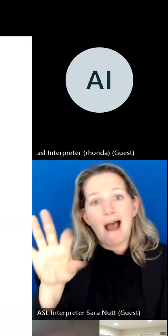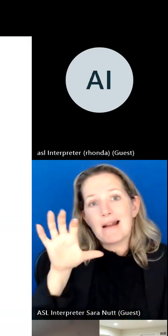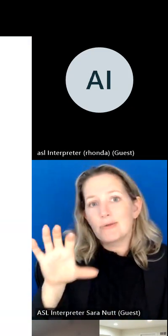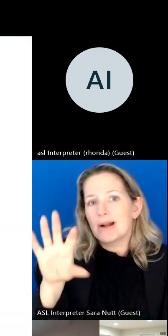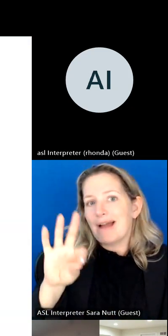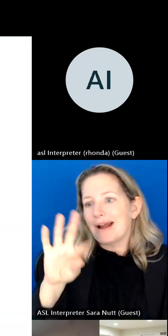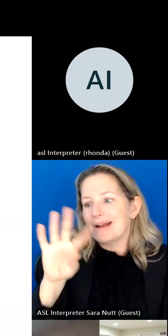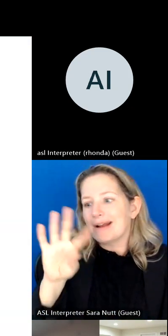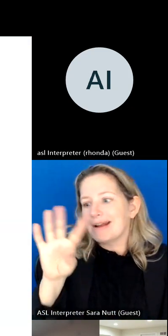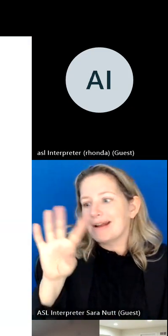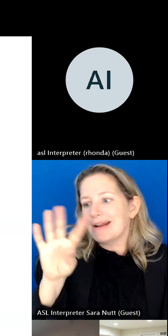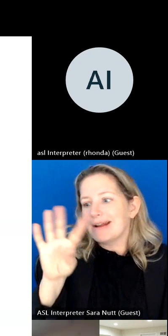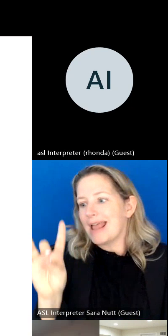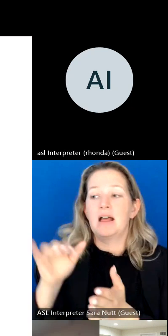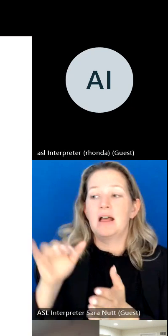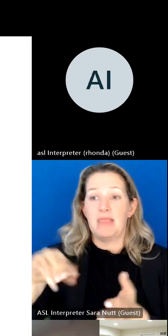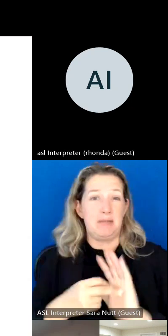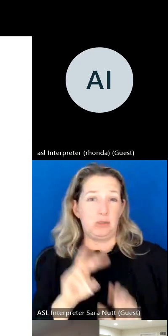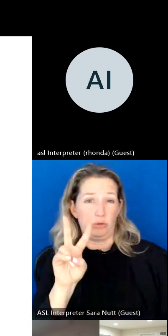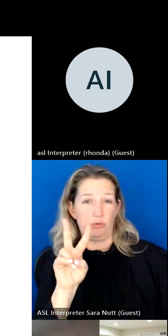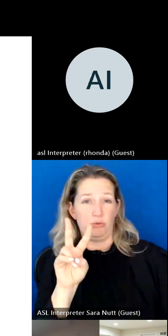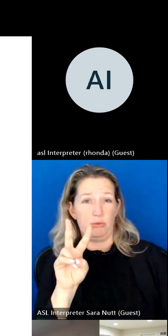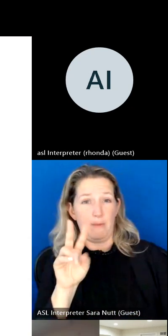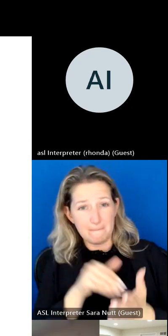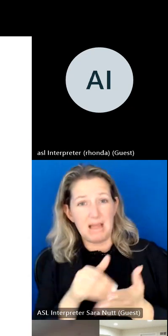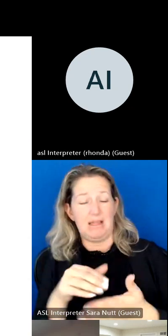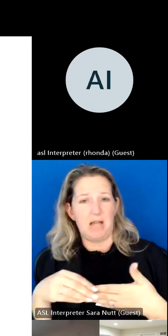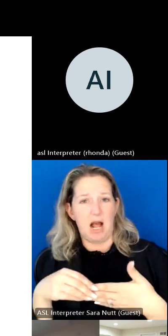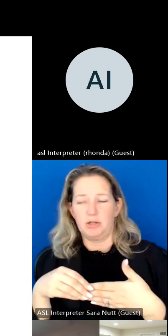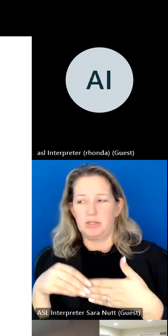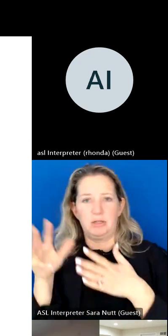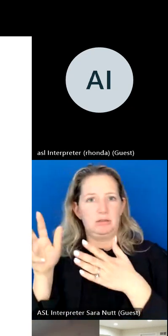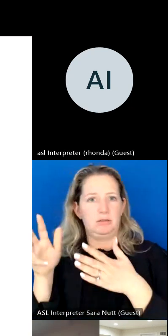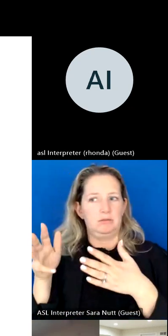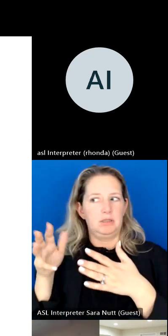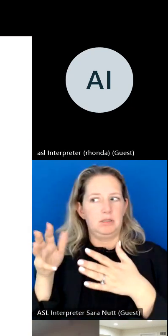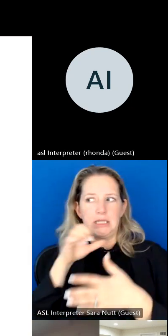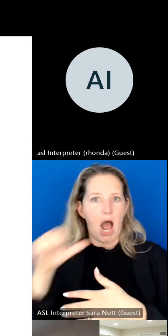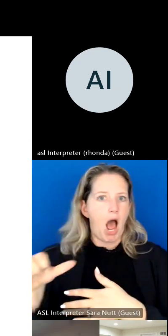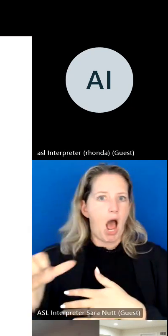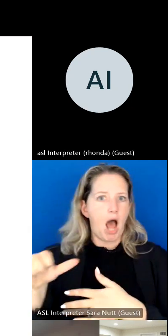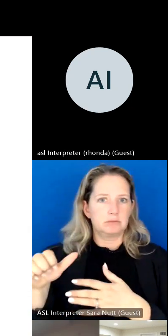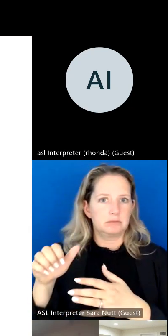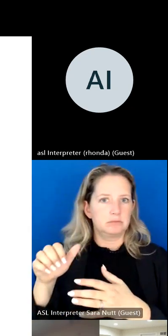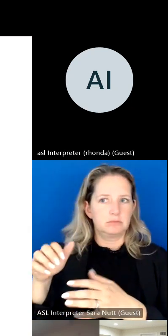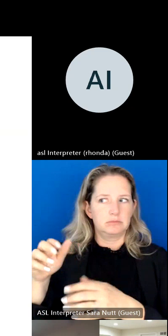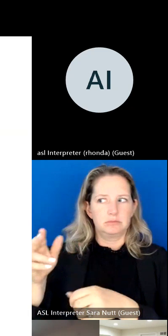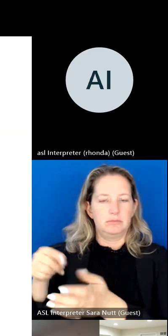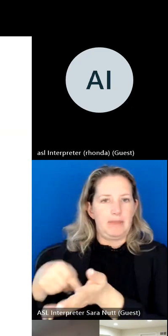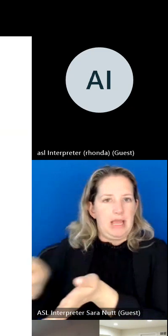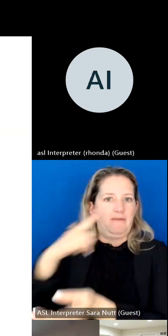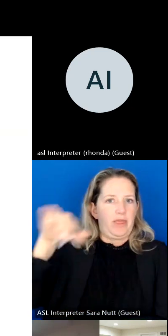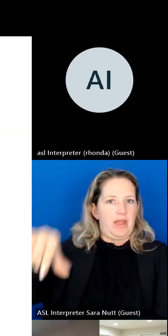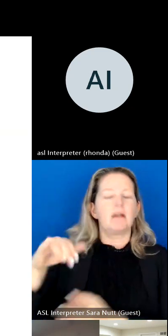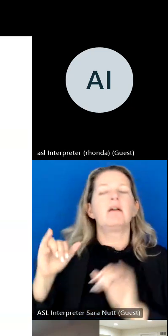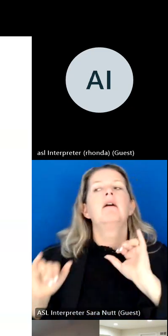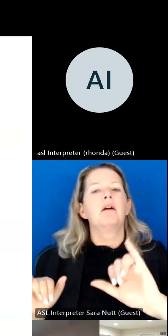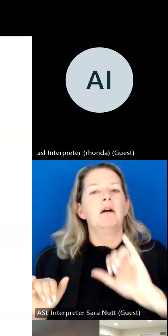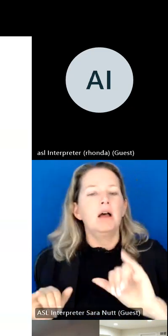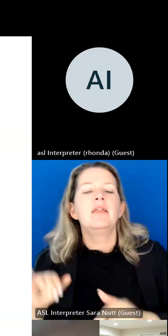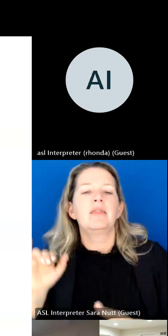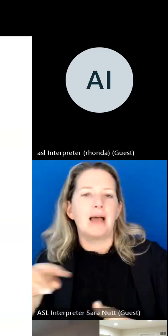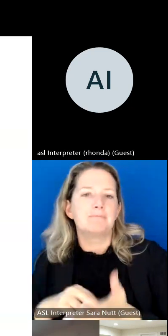of obligation that's not going to be invoiced. So then you de-obligate the money, and that becomes what's called a